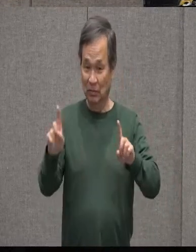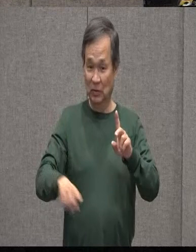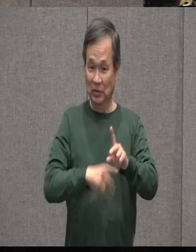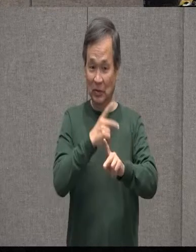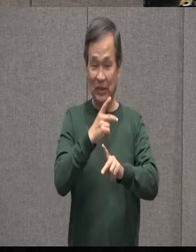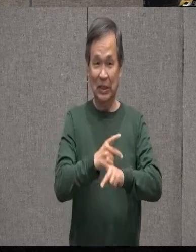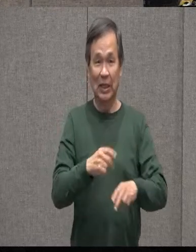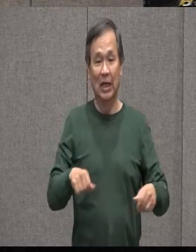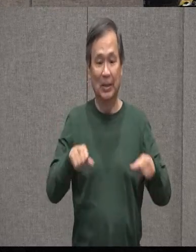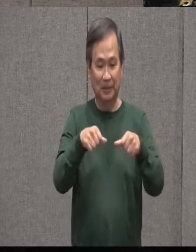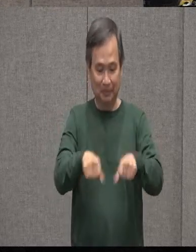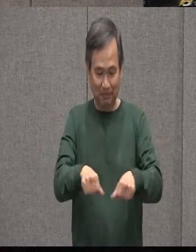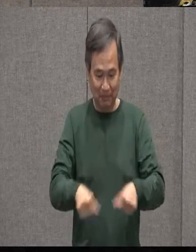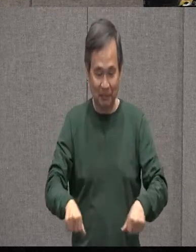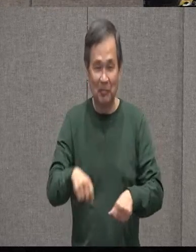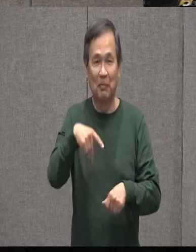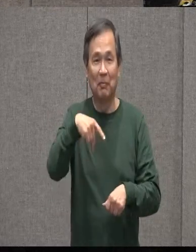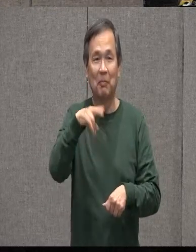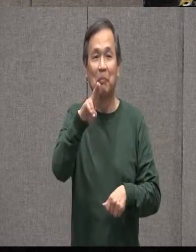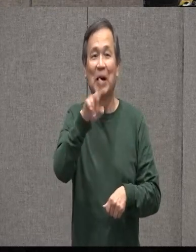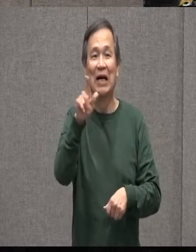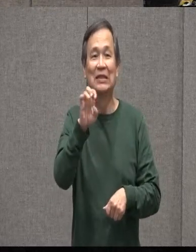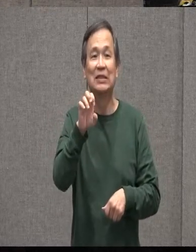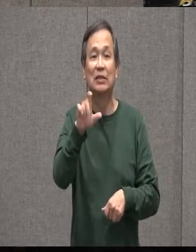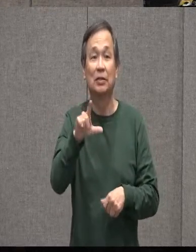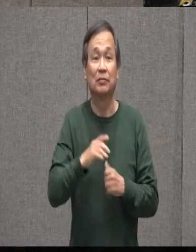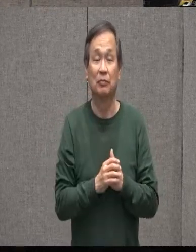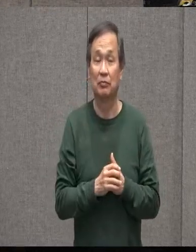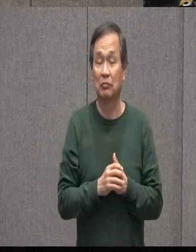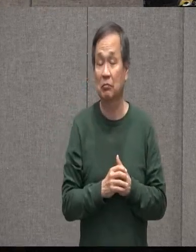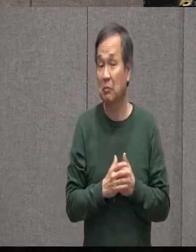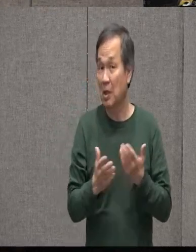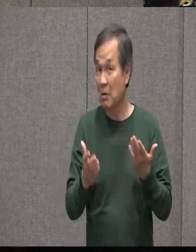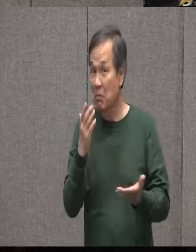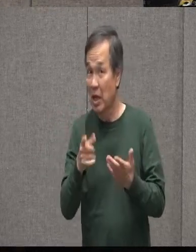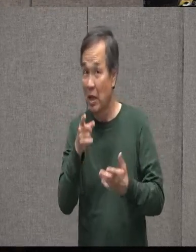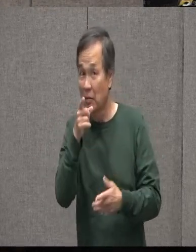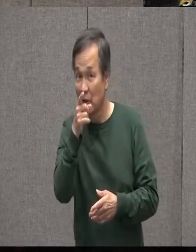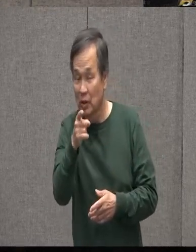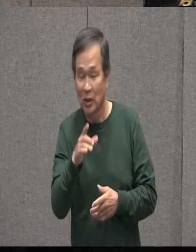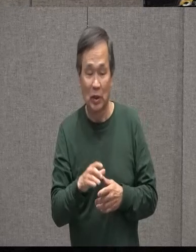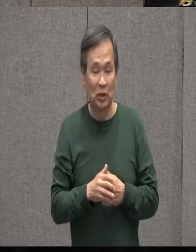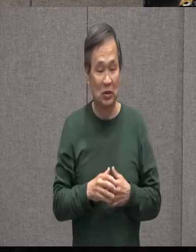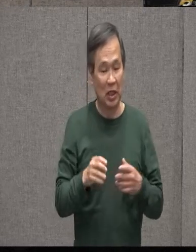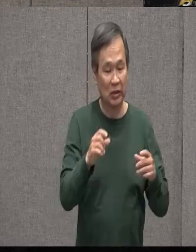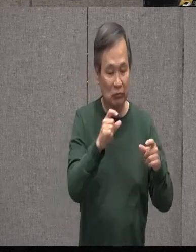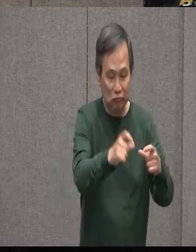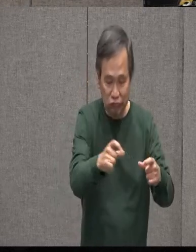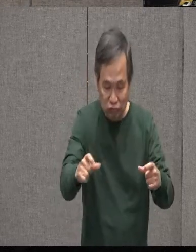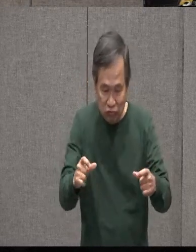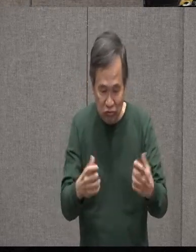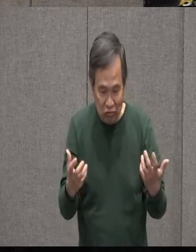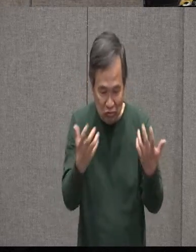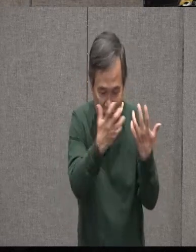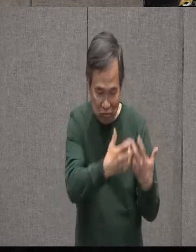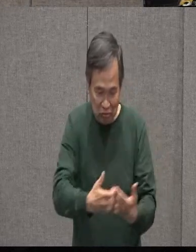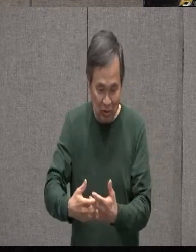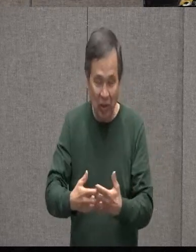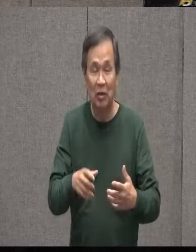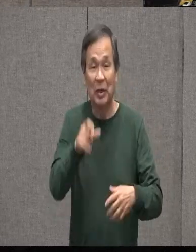Hi, mathematicians, and welcome to At Home with APS. We are so glad to have you today. I am